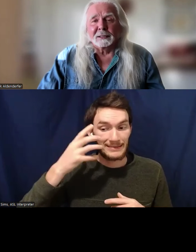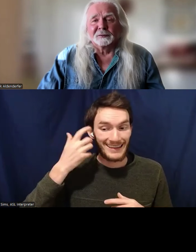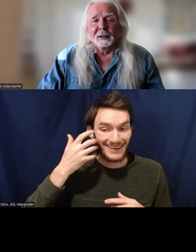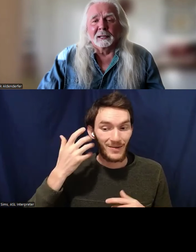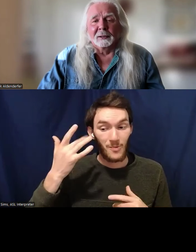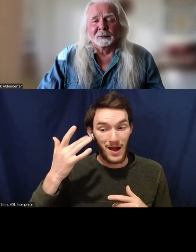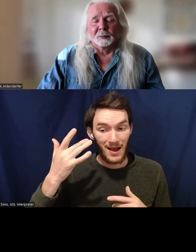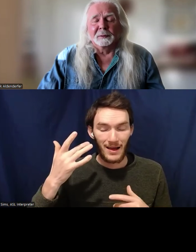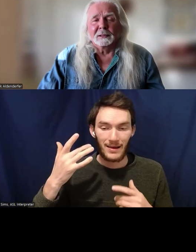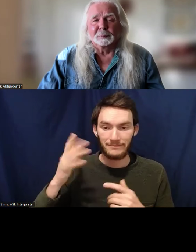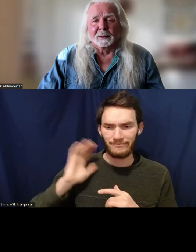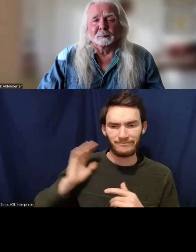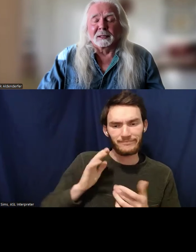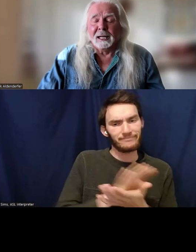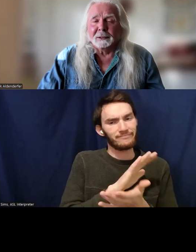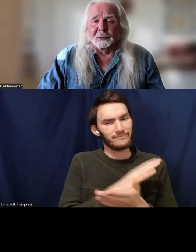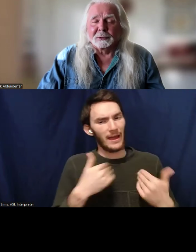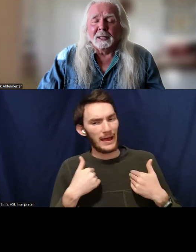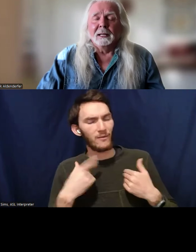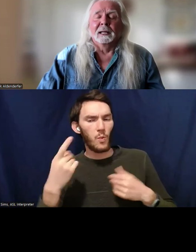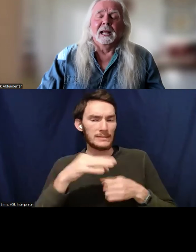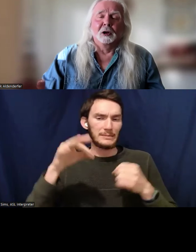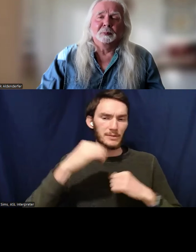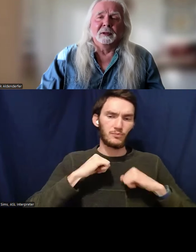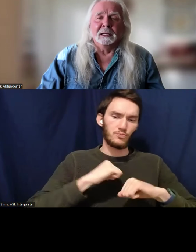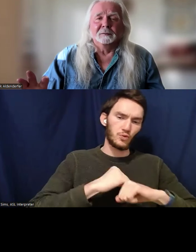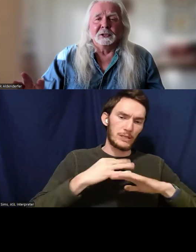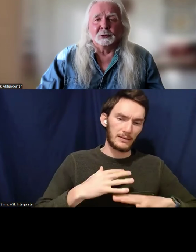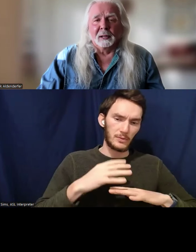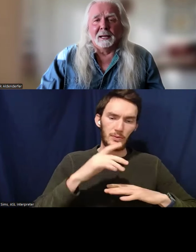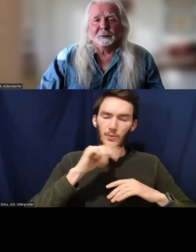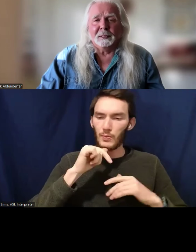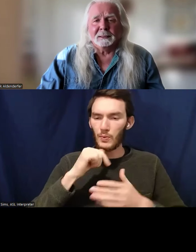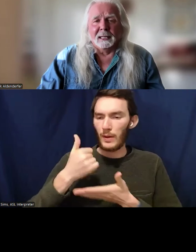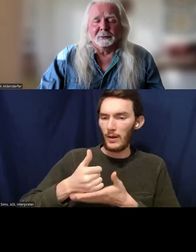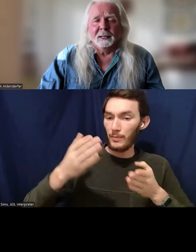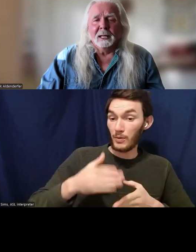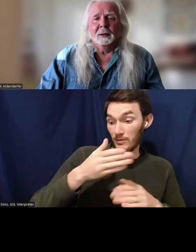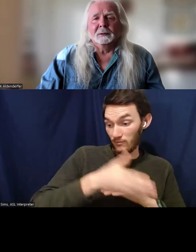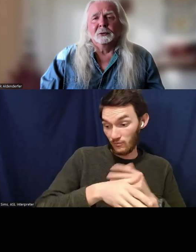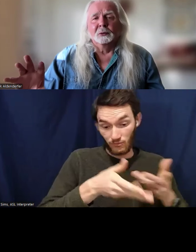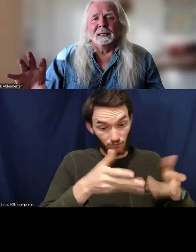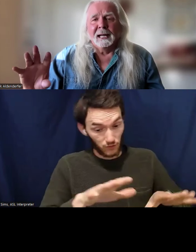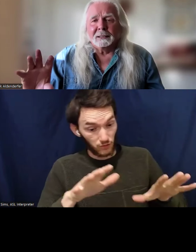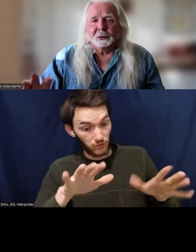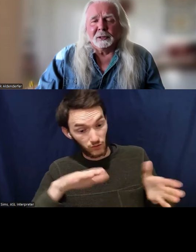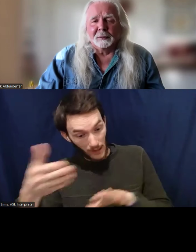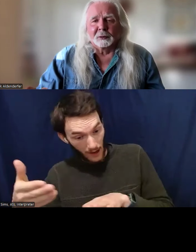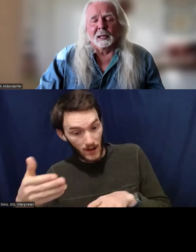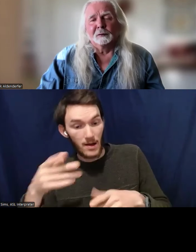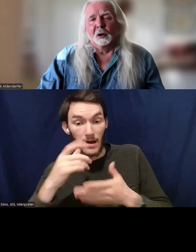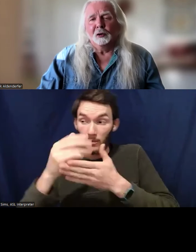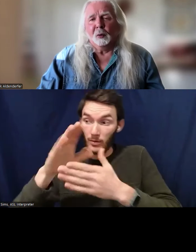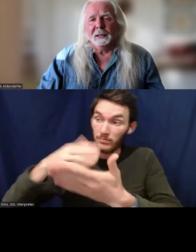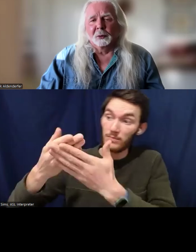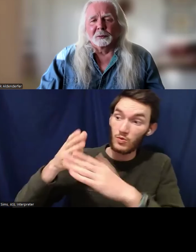text is very clear that one of the spirit protectors that helped the individual after his death to get to the